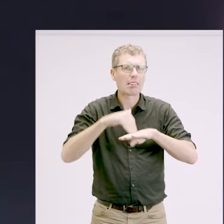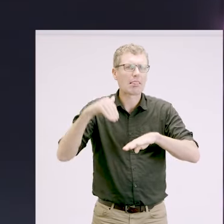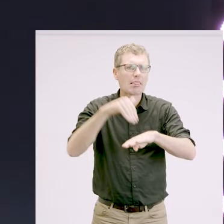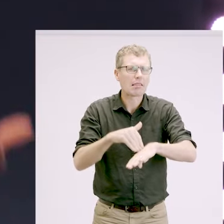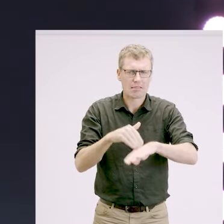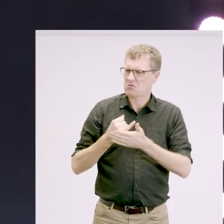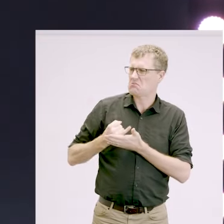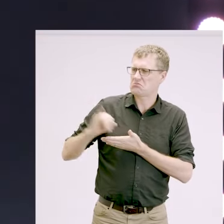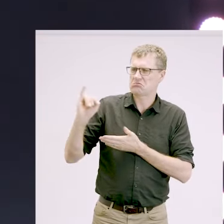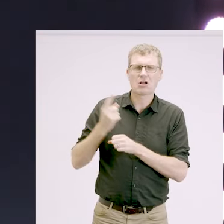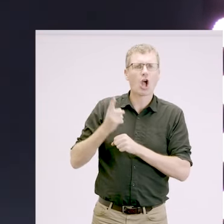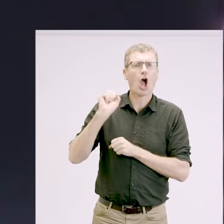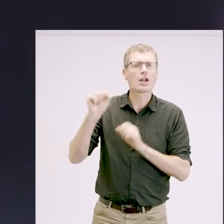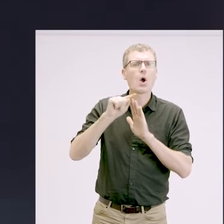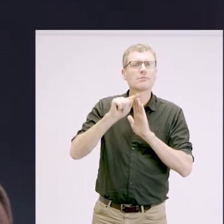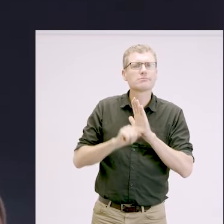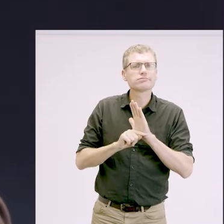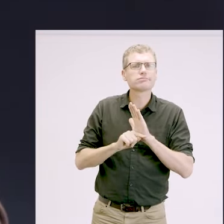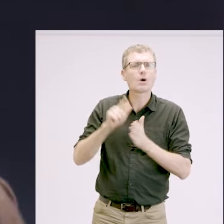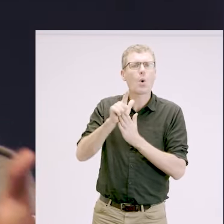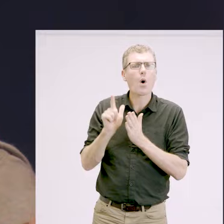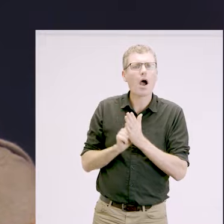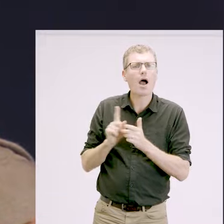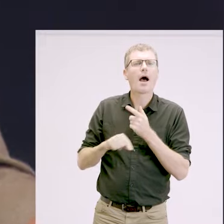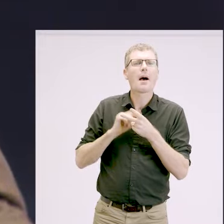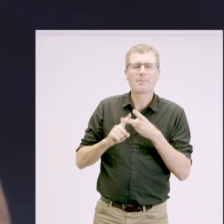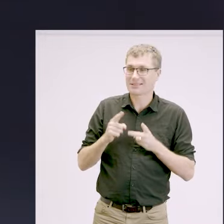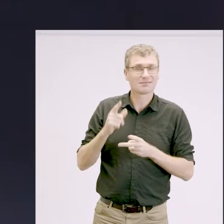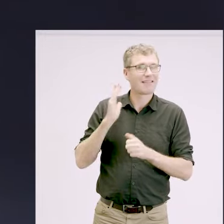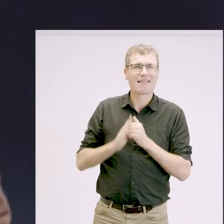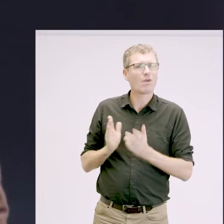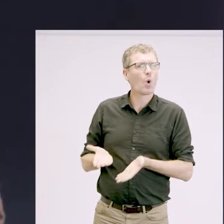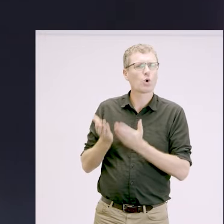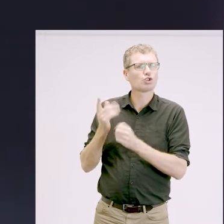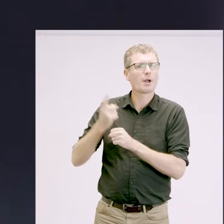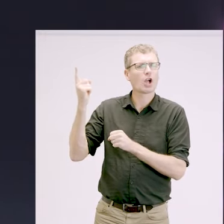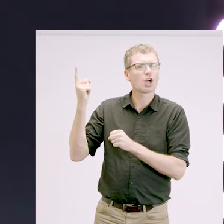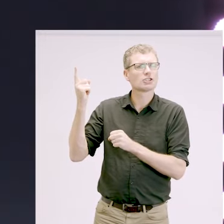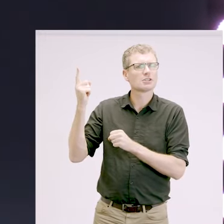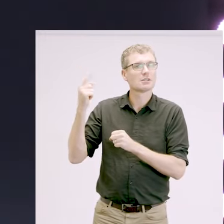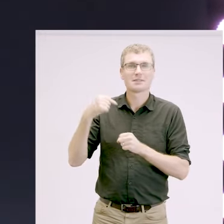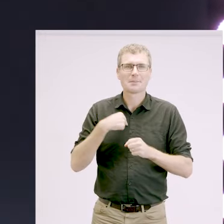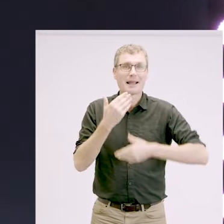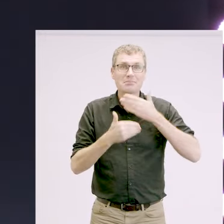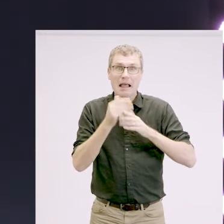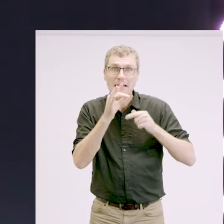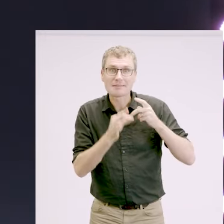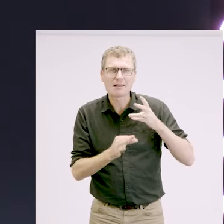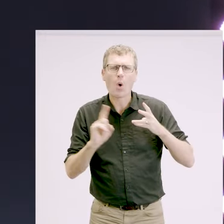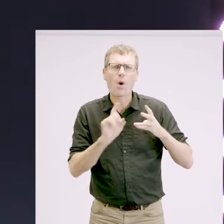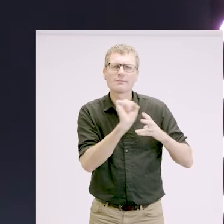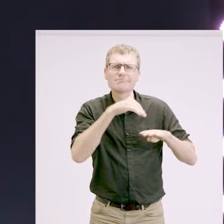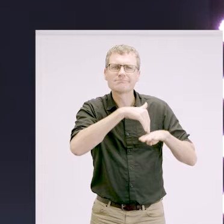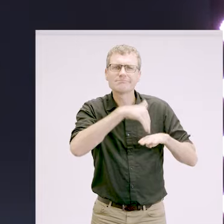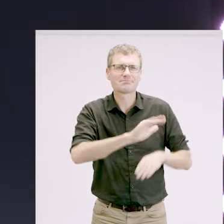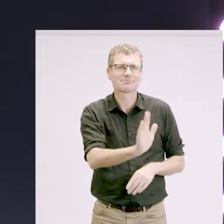and crimes. And he continually scorned God's laws, profaned God's worship. I'll spare you some of the gorier details of